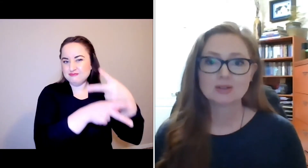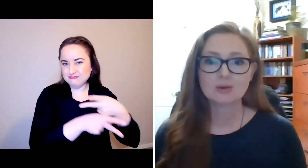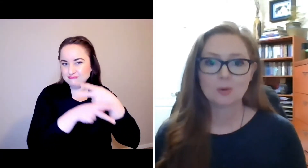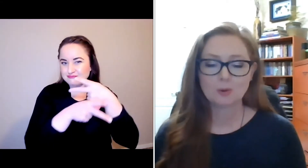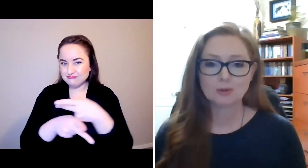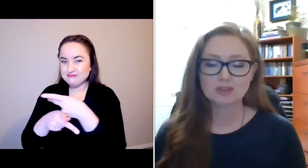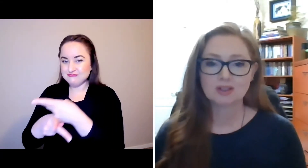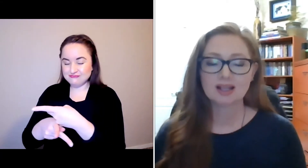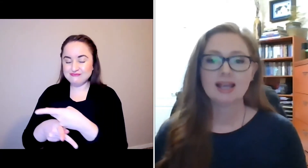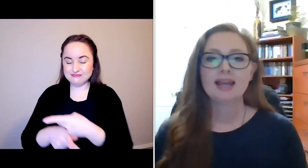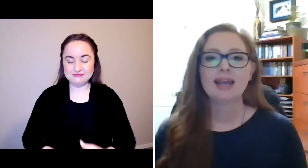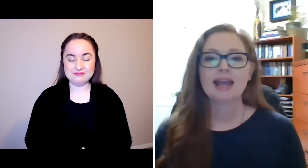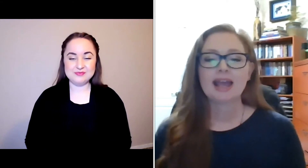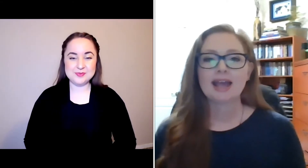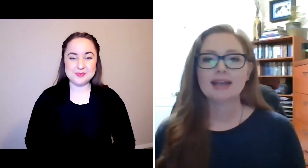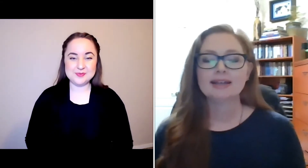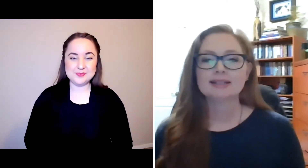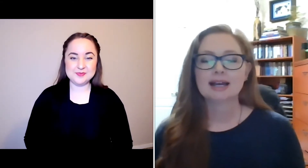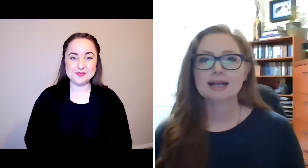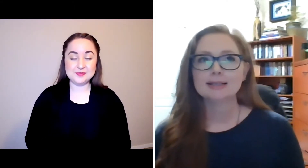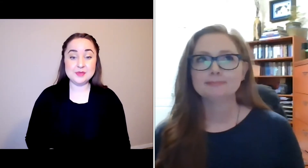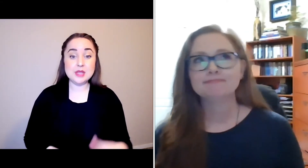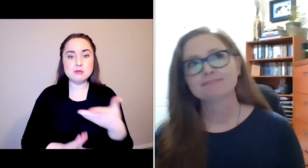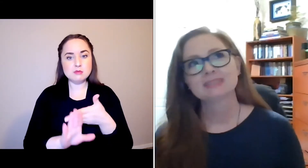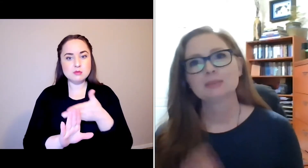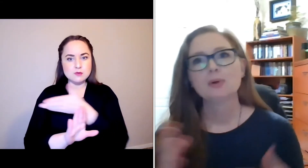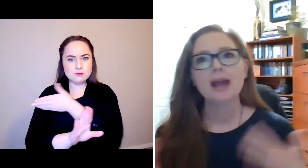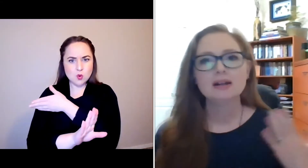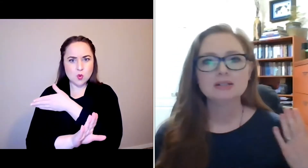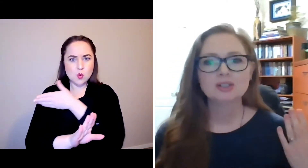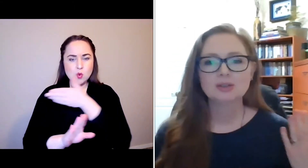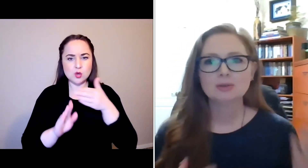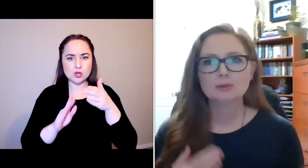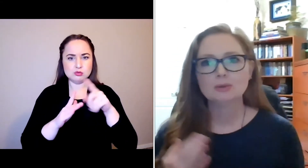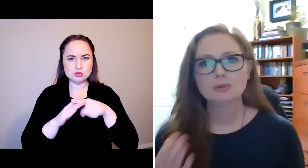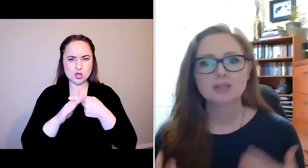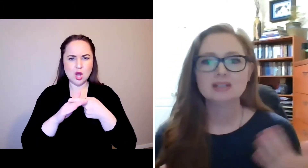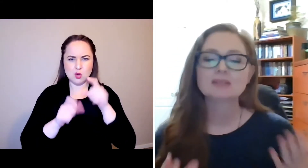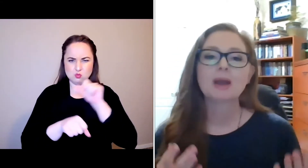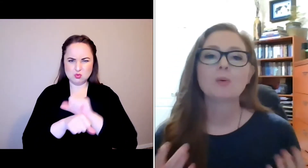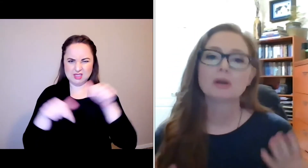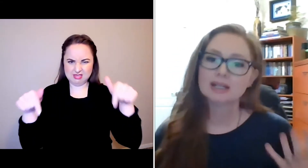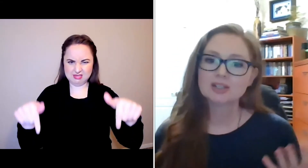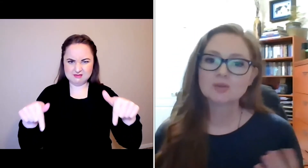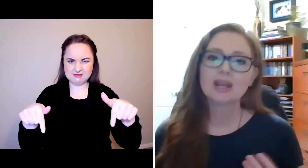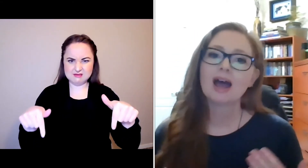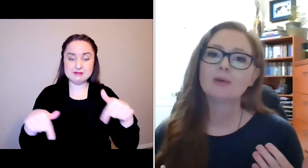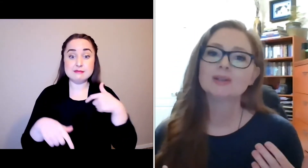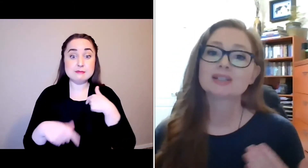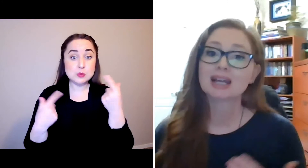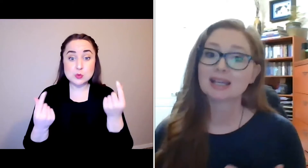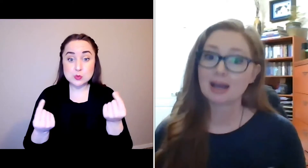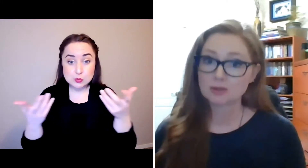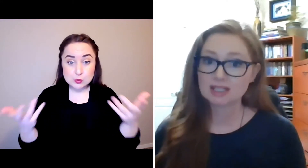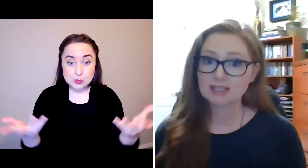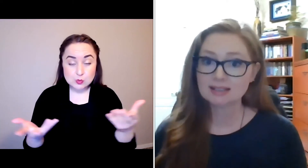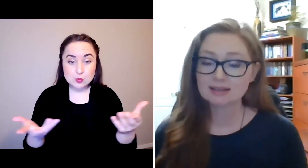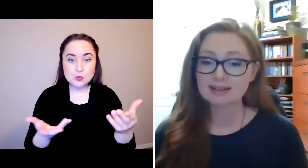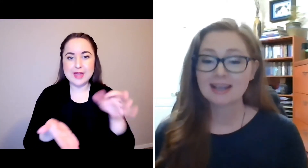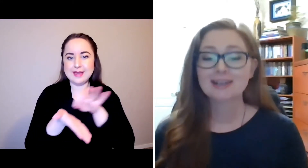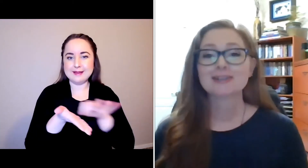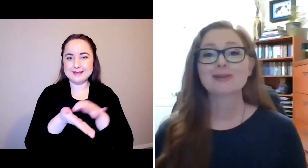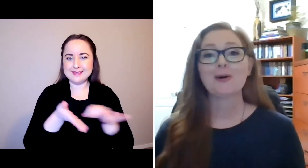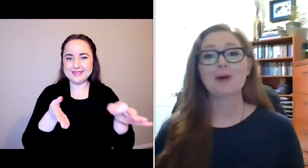years old. And prior to this, my work history, I was an accountant.